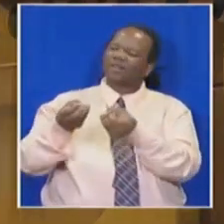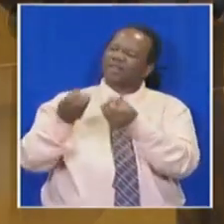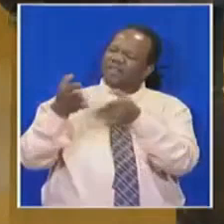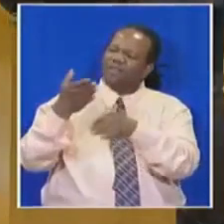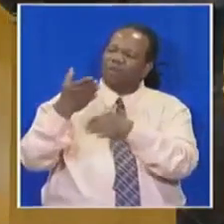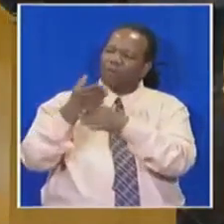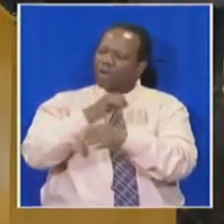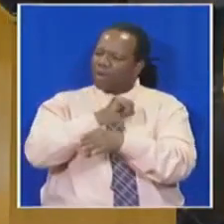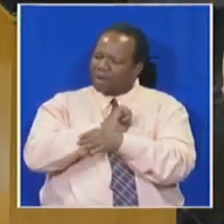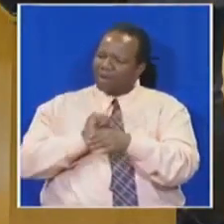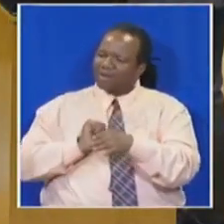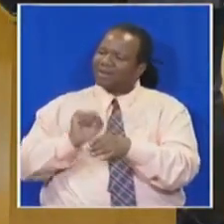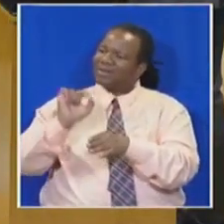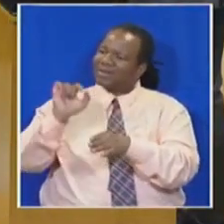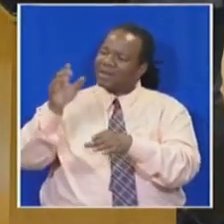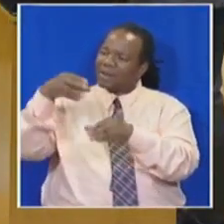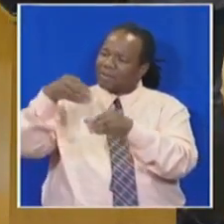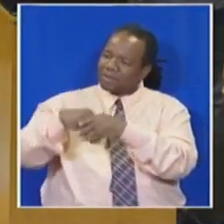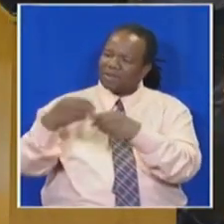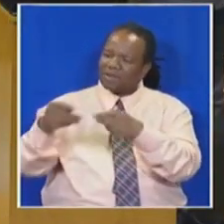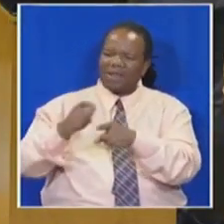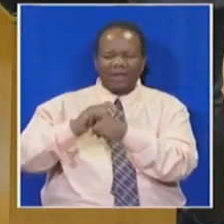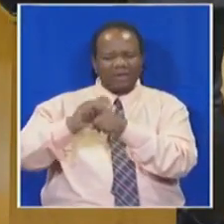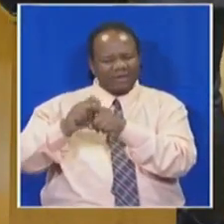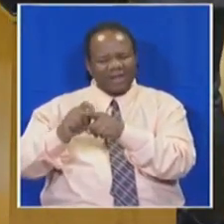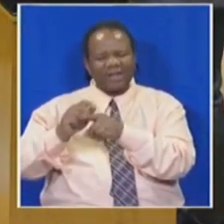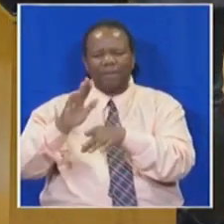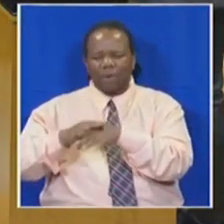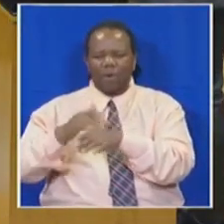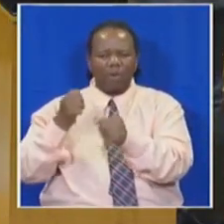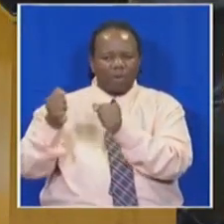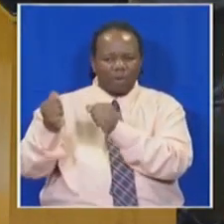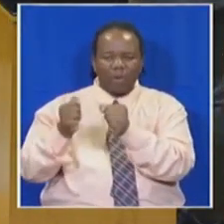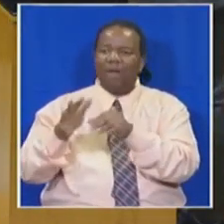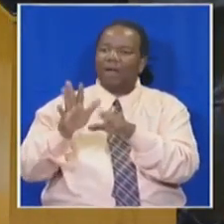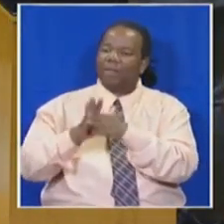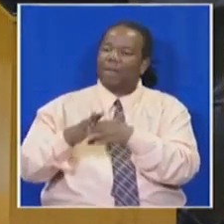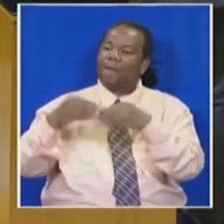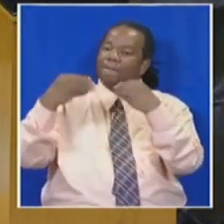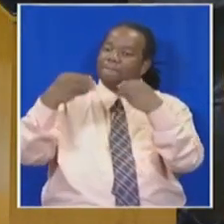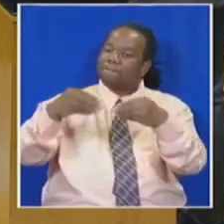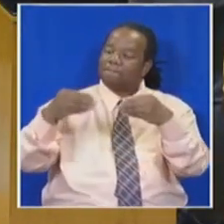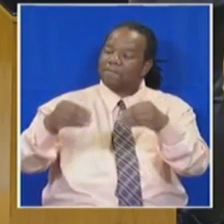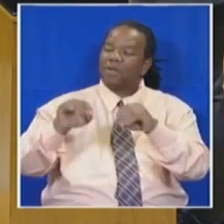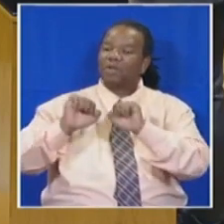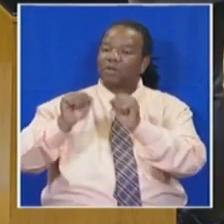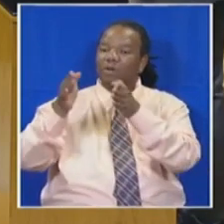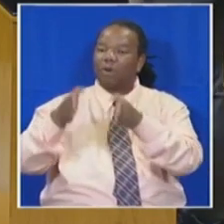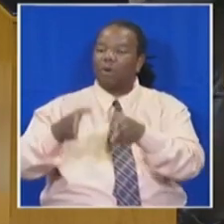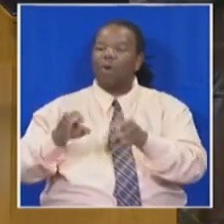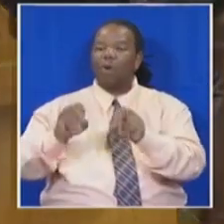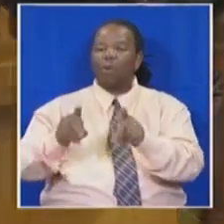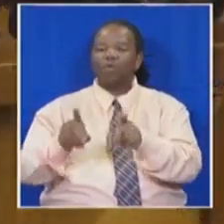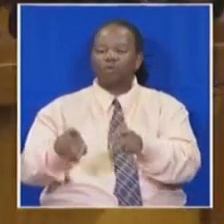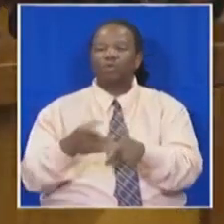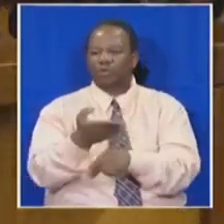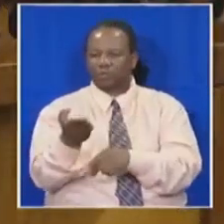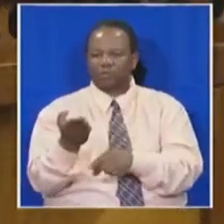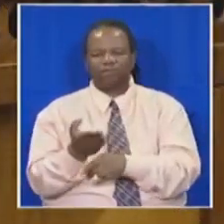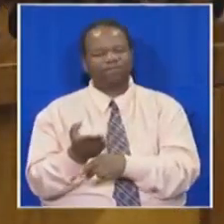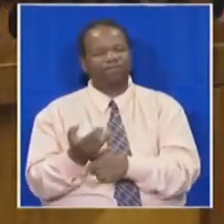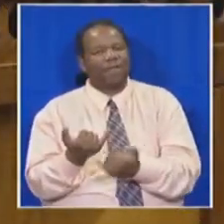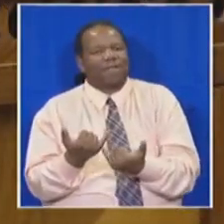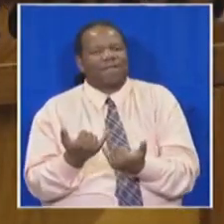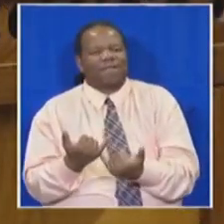own companies, and create training, employment, and entrepreneurship opportunities for the lost generation. But